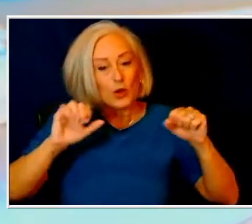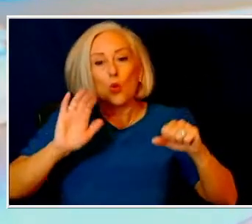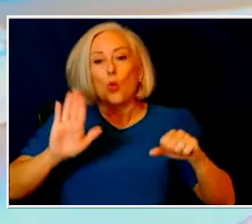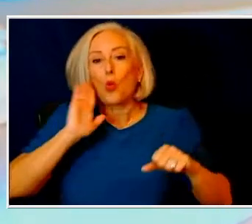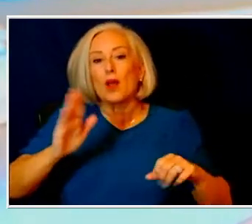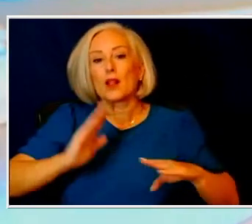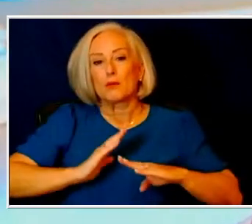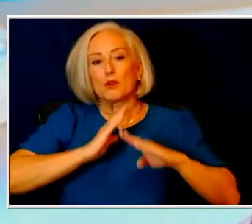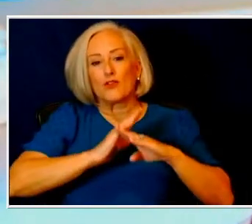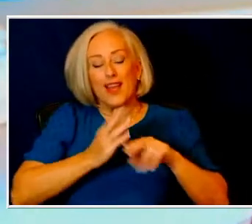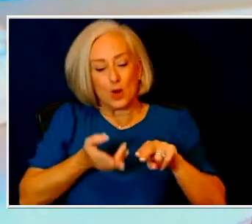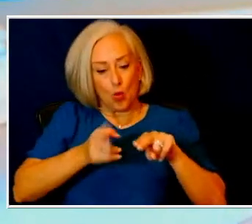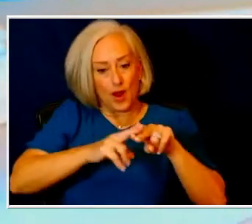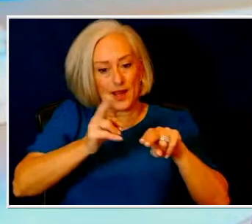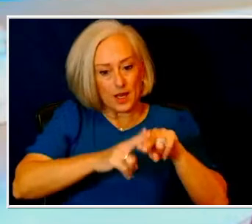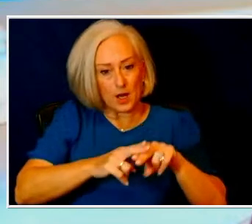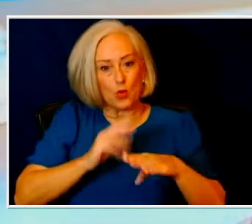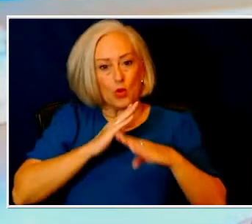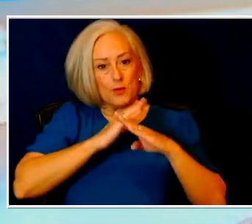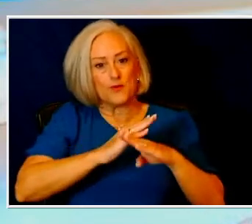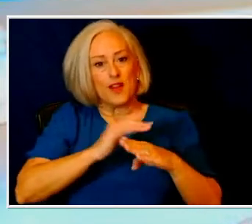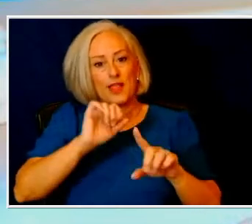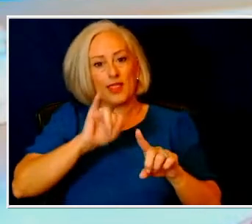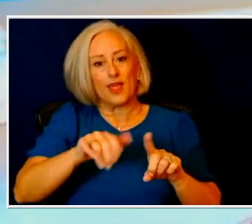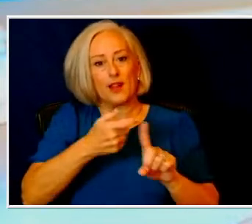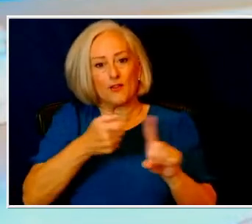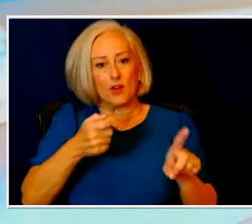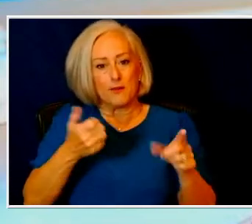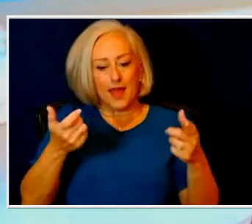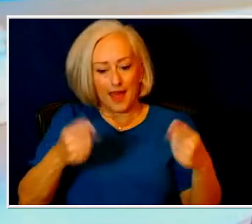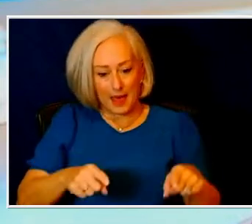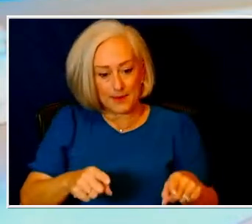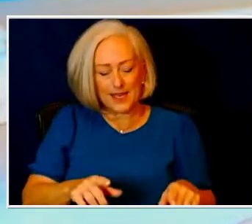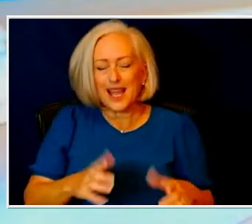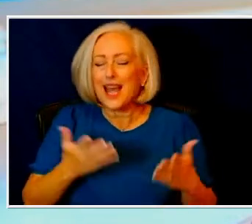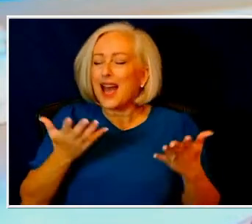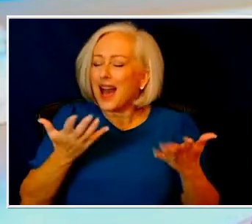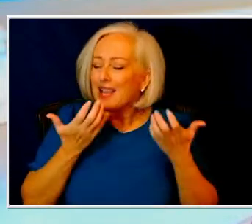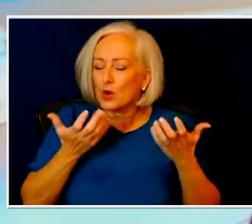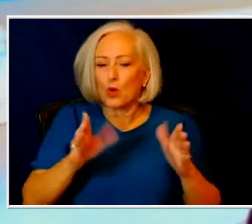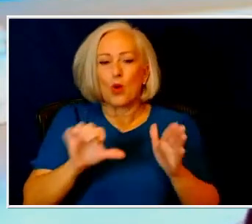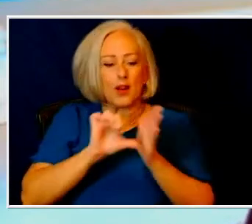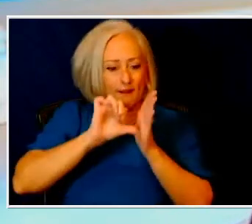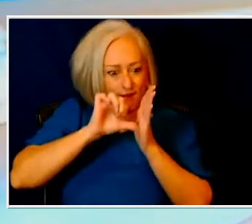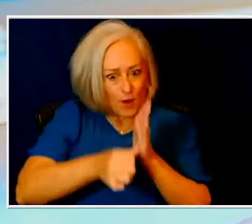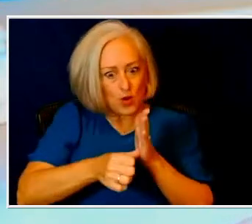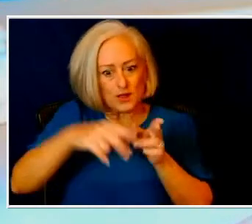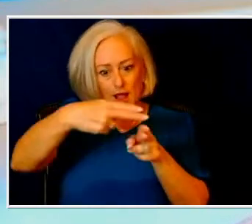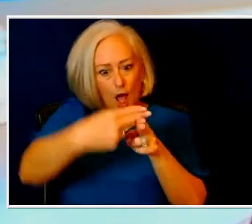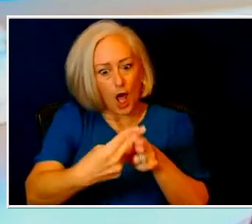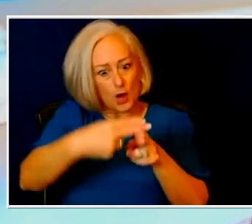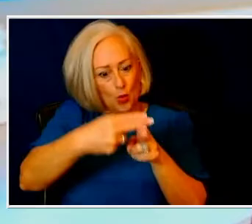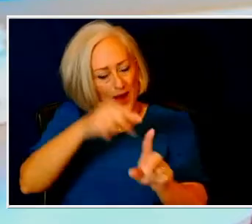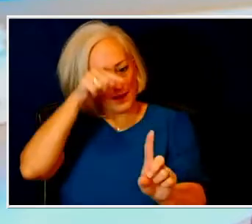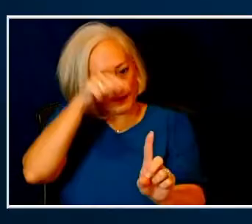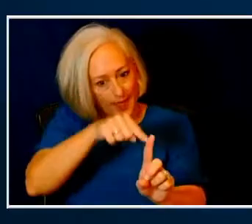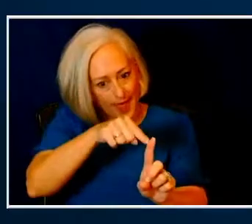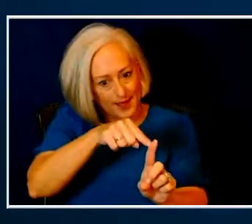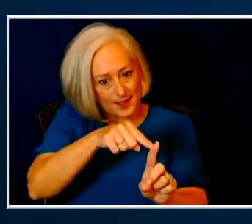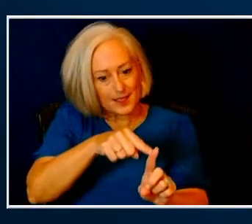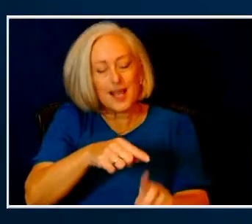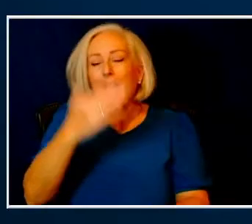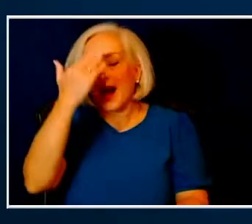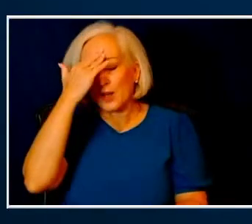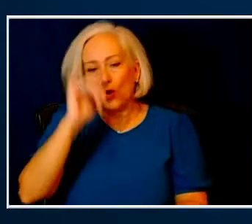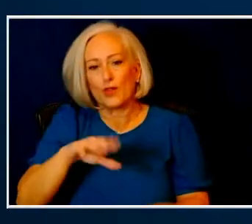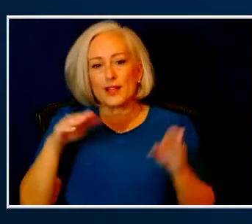occurring. So I don't want to put too much emphasis on weight, even though that is obviously the focus of our COBRA grant. Yeah, John,